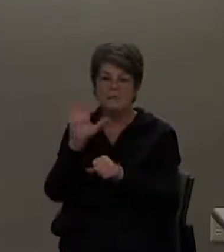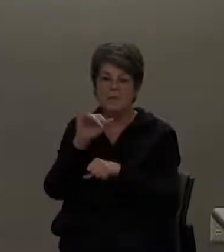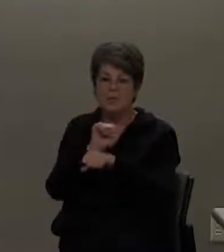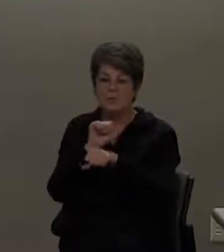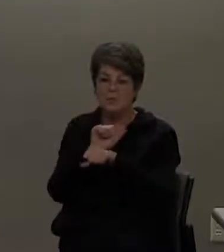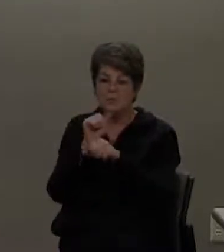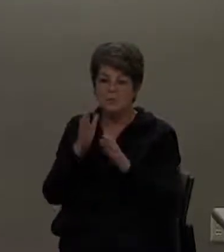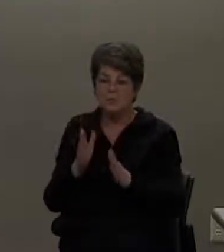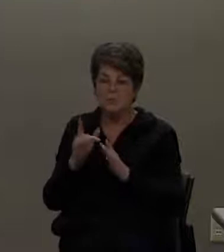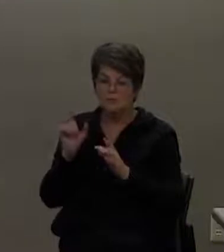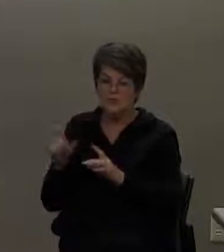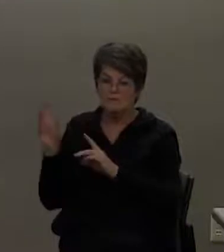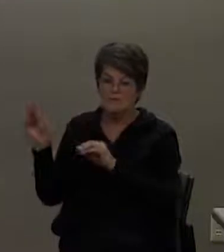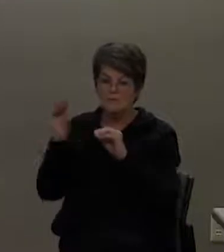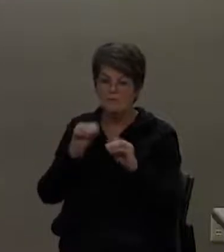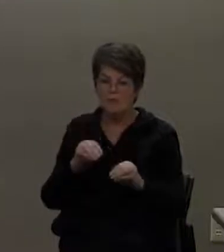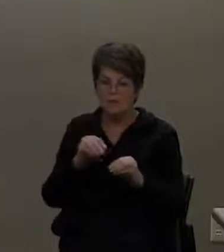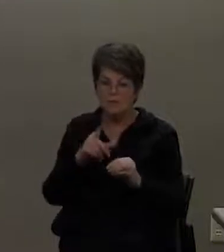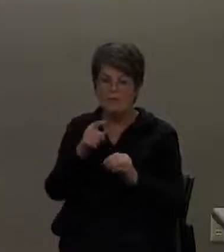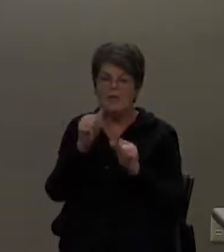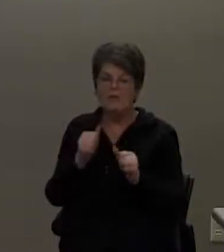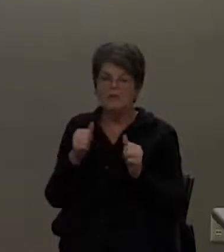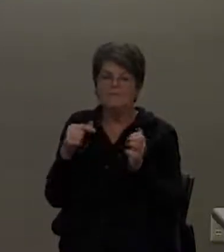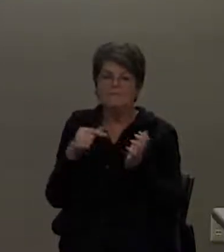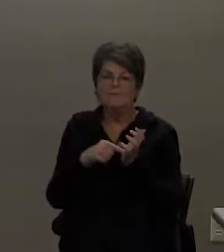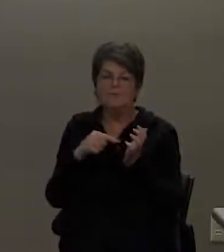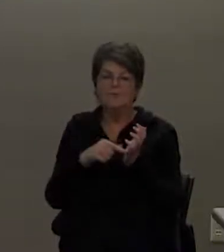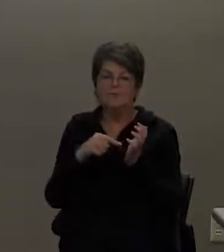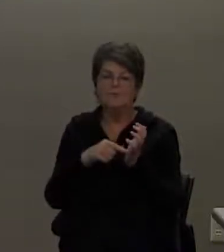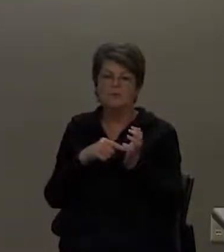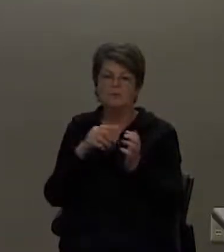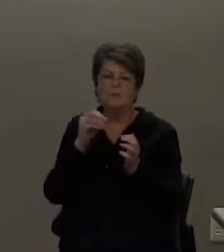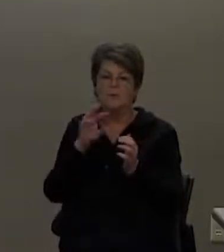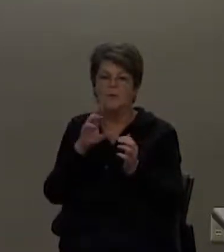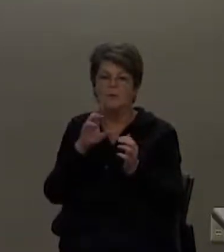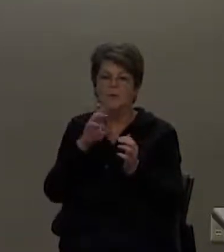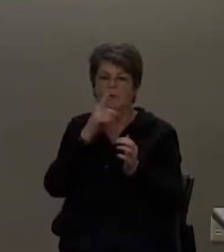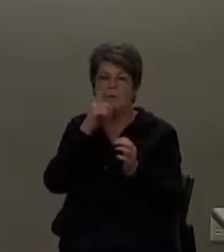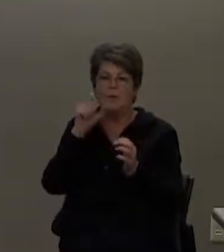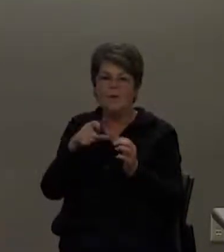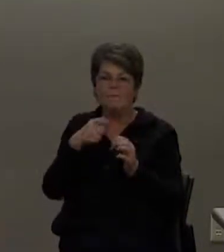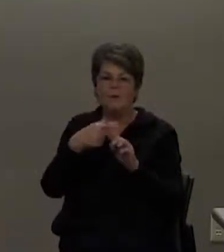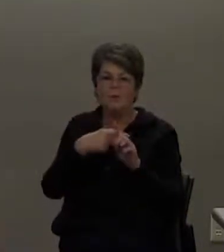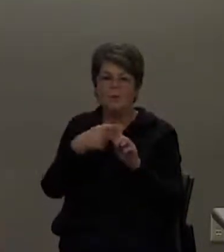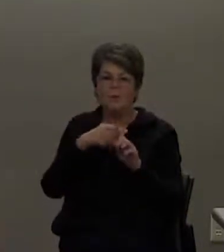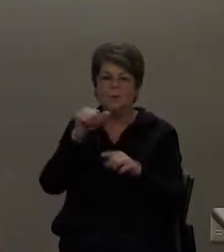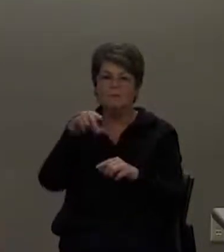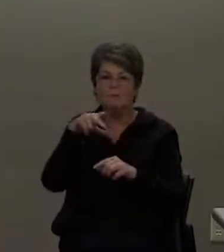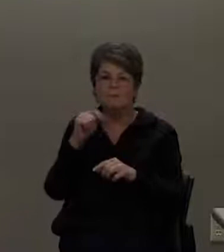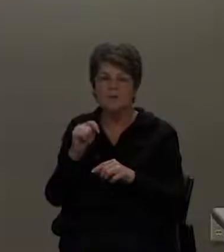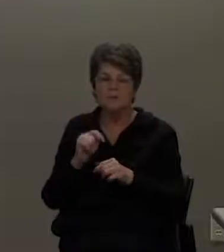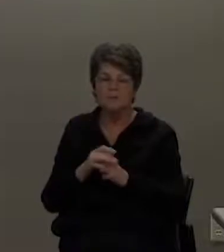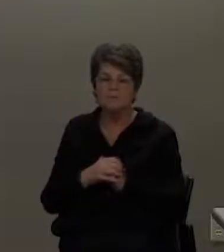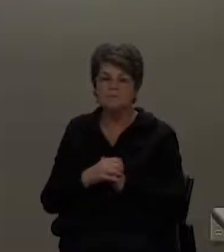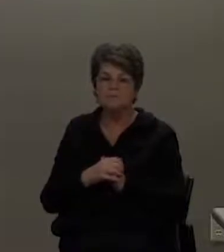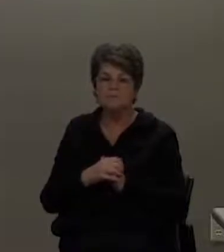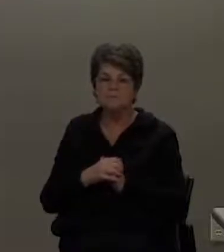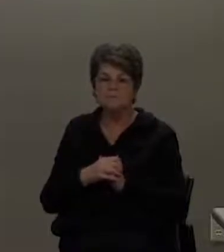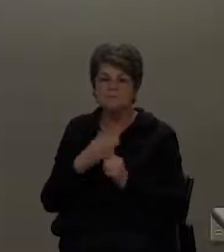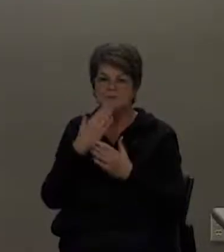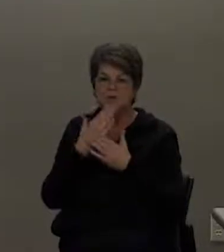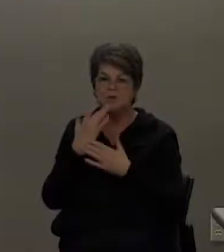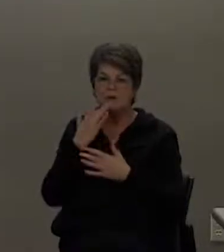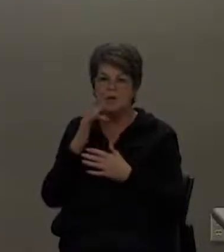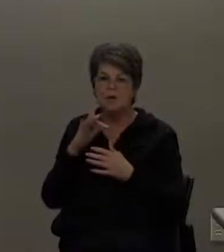own. They're not pigeonholed into finding an apartment like they would be if making $40,000 to $50,000 in Alexandria, Virginia. Good